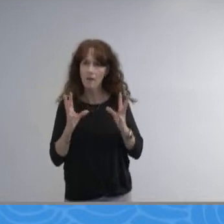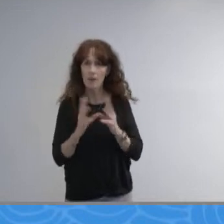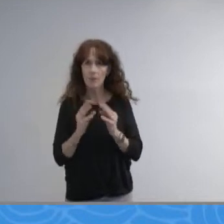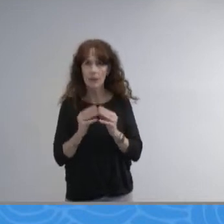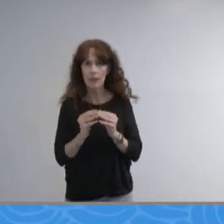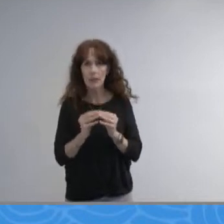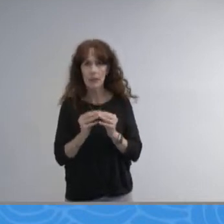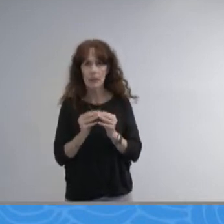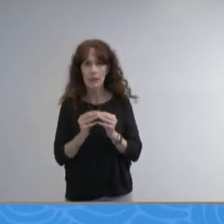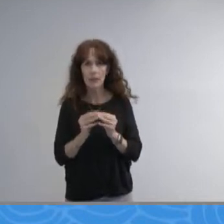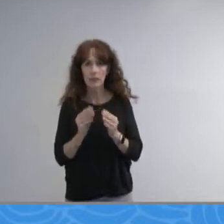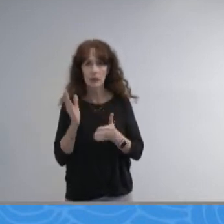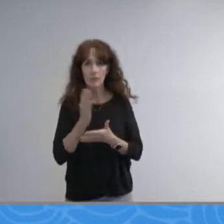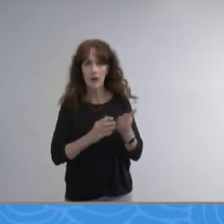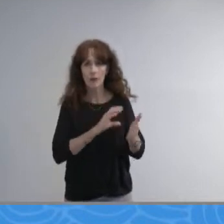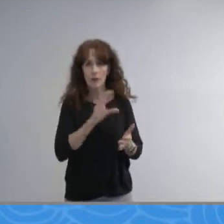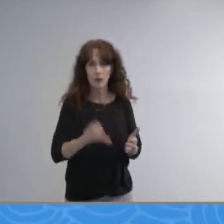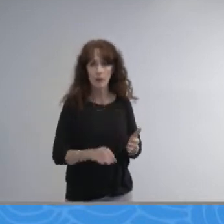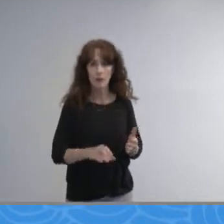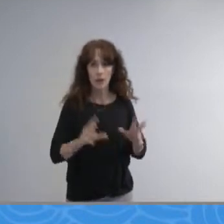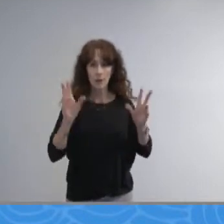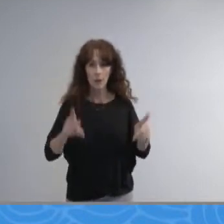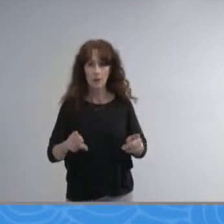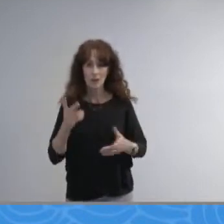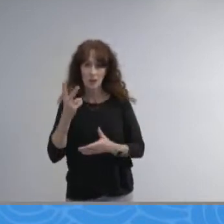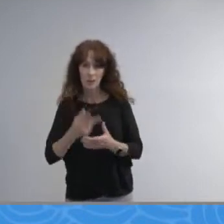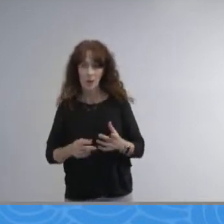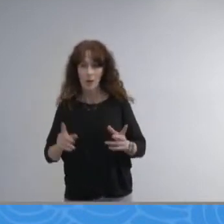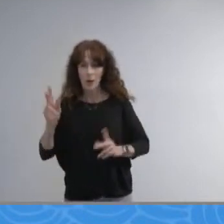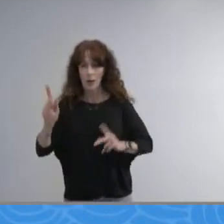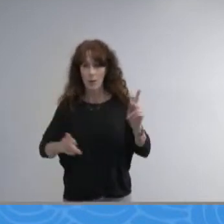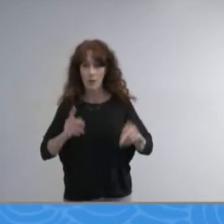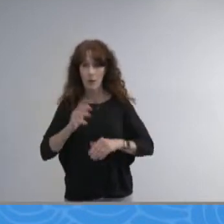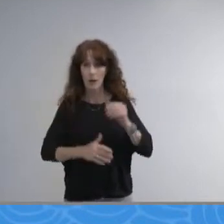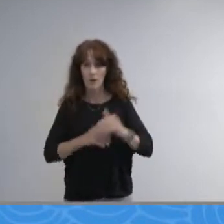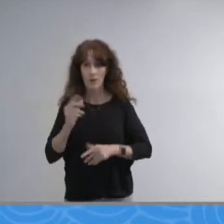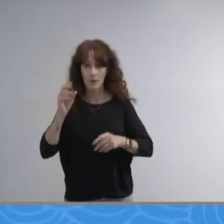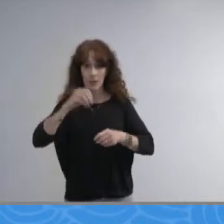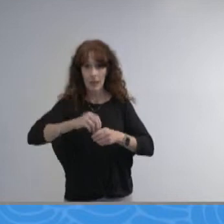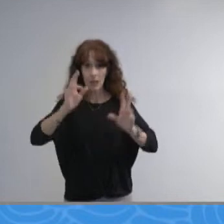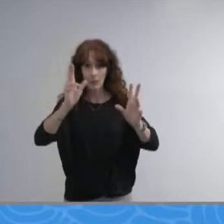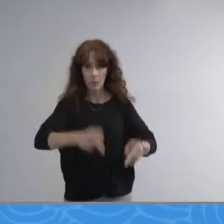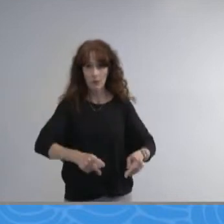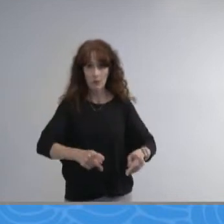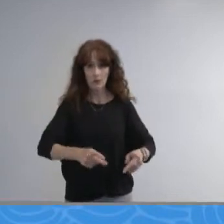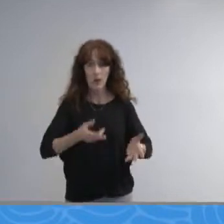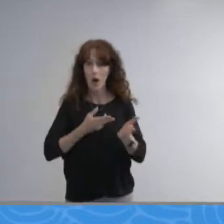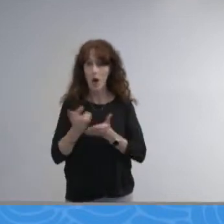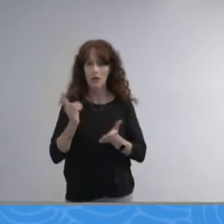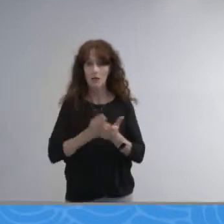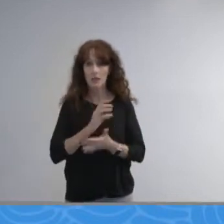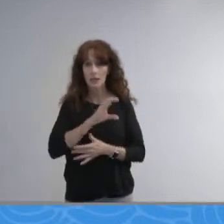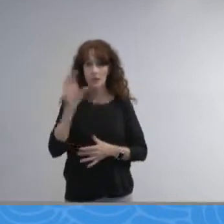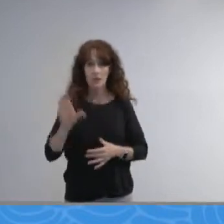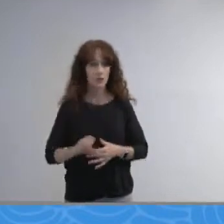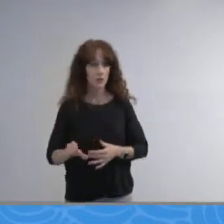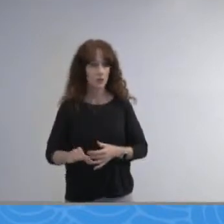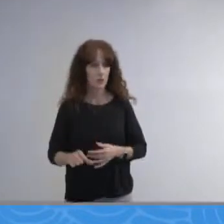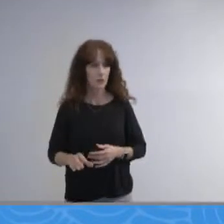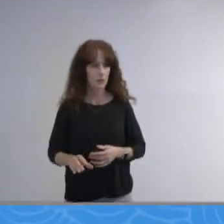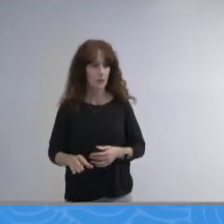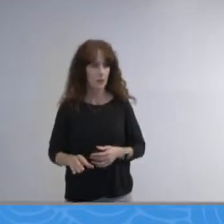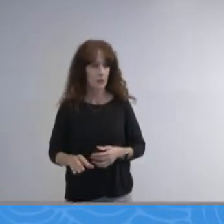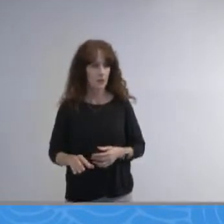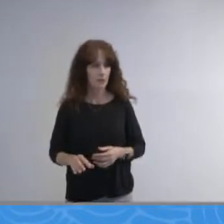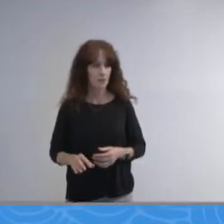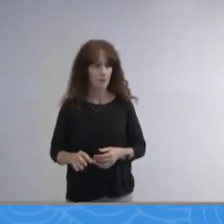meeting partially on Zoom and partially in person for those who feel comfortable meeting in person? Because honestly, the Zoom. You sound very echoish.